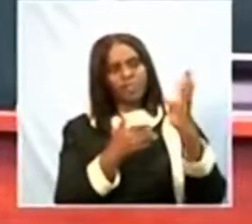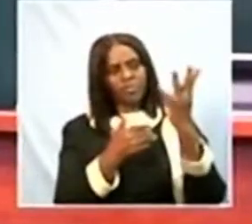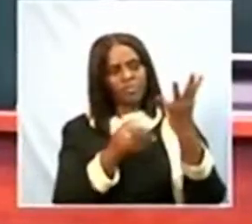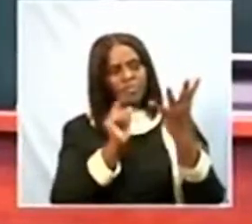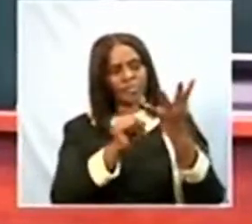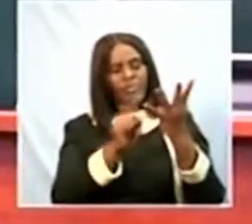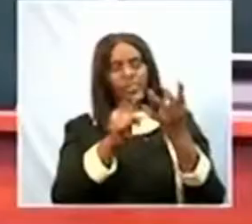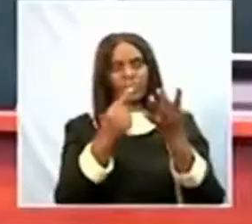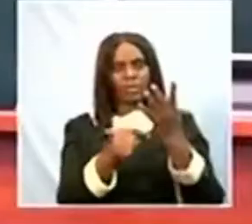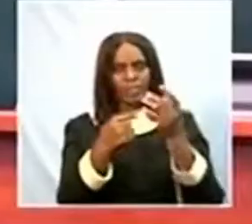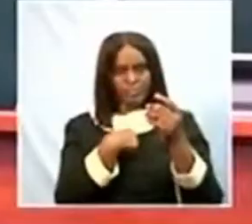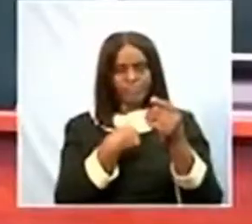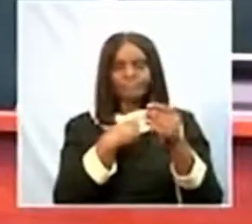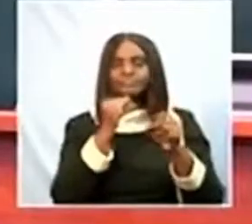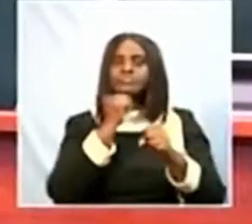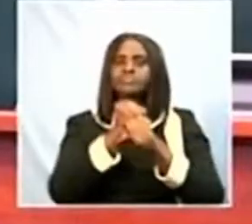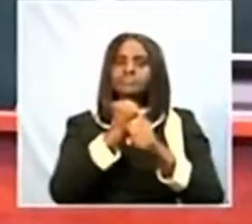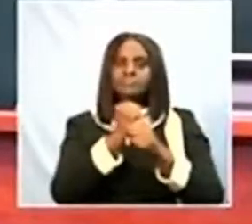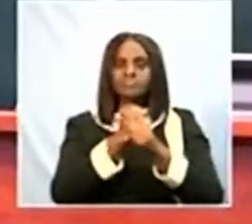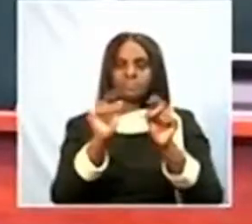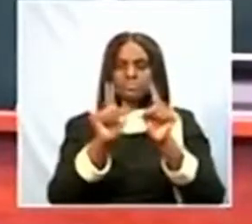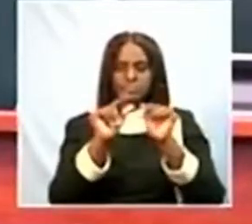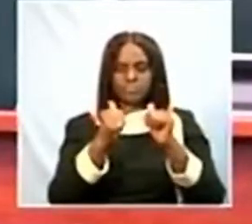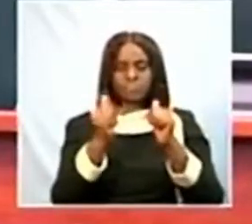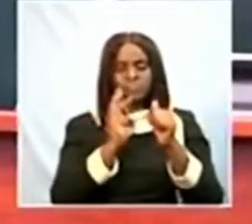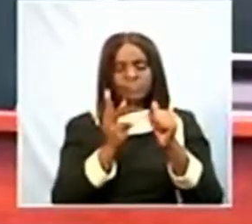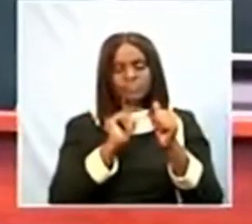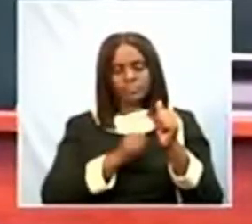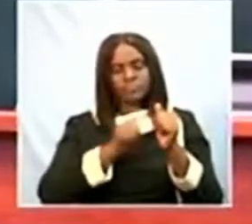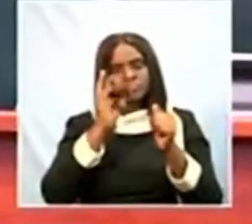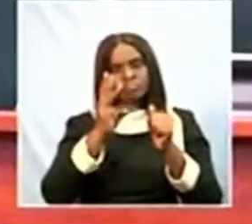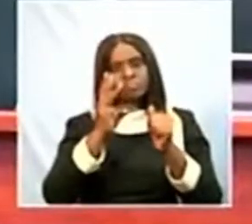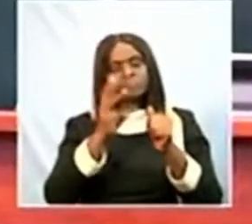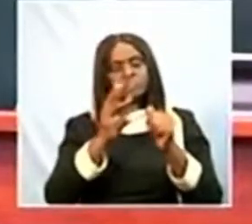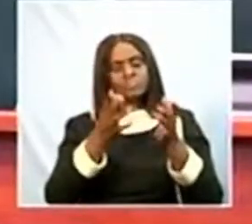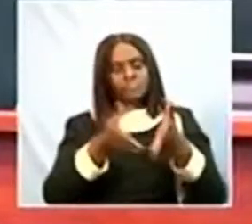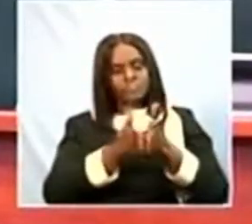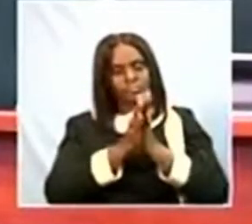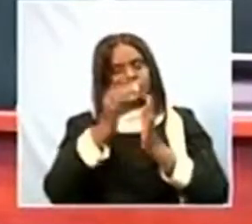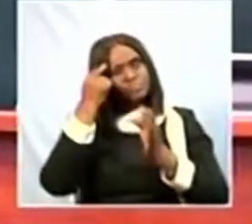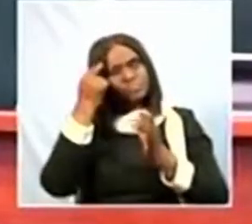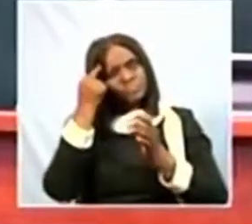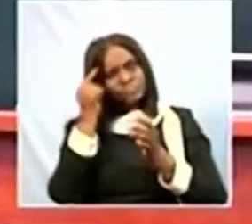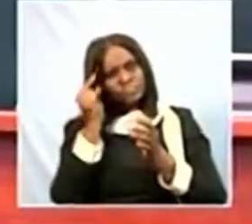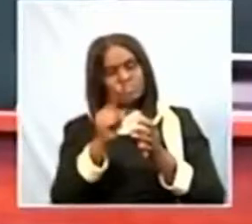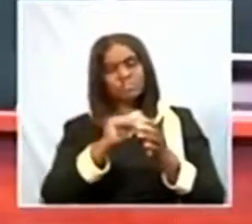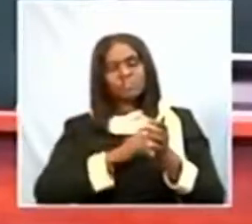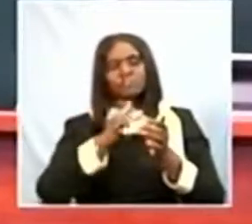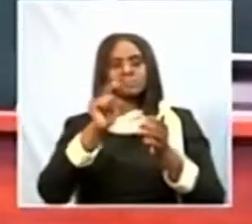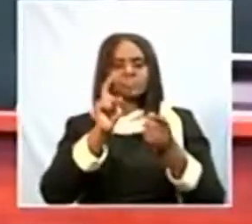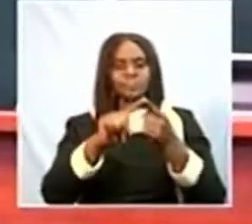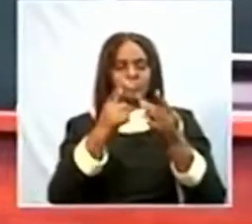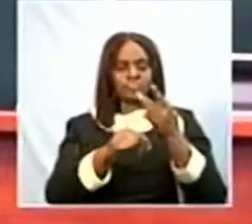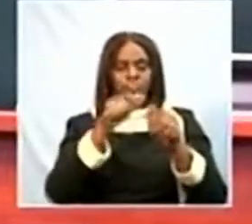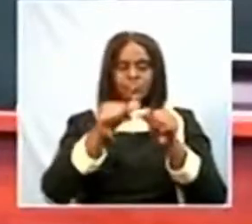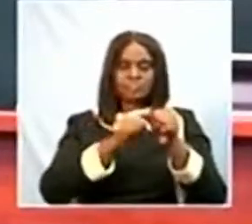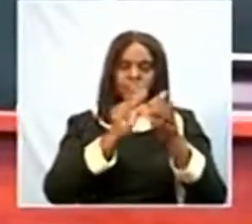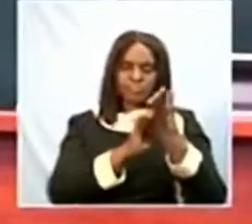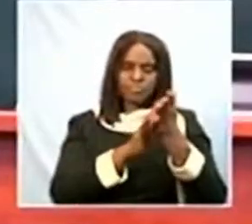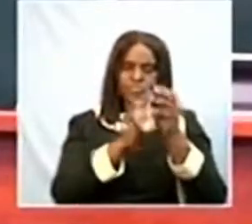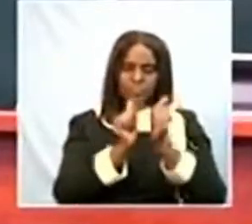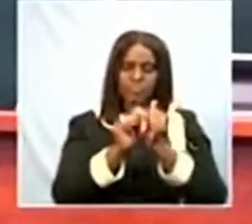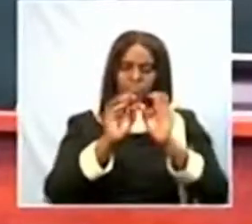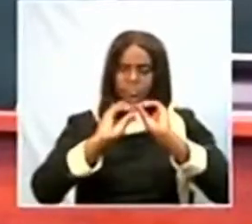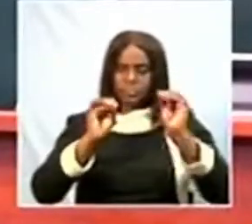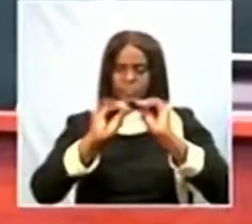is environmental education, where we are going to urge the government that we need to go to every school and